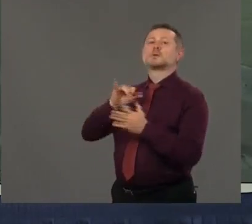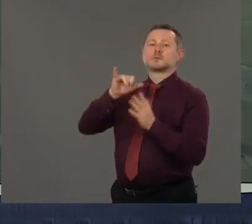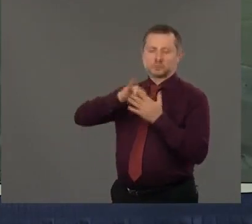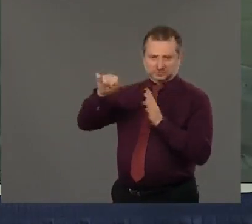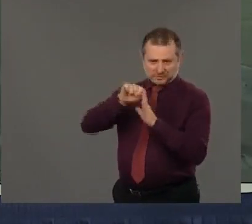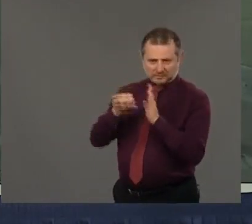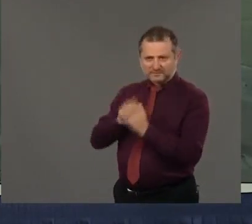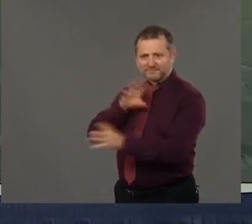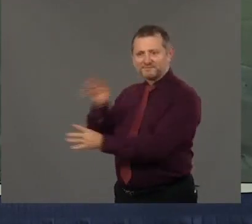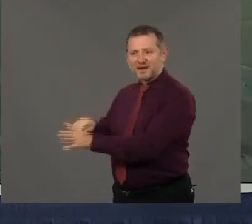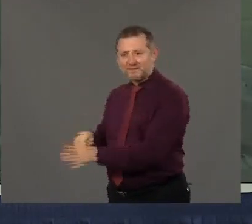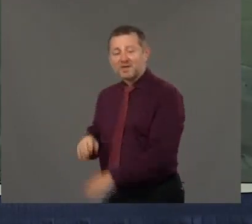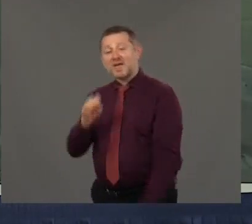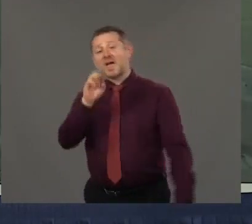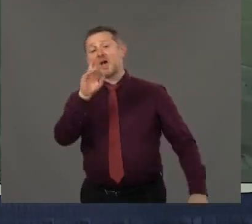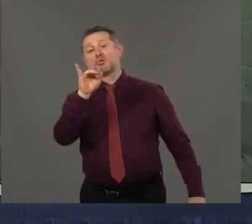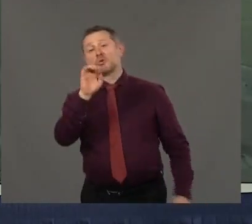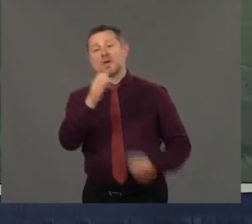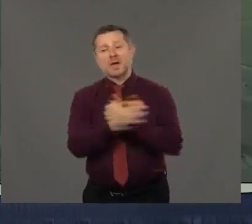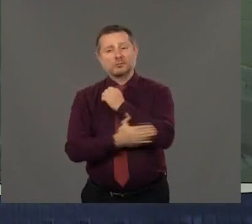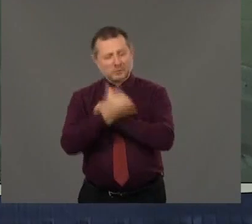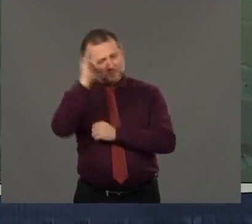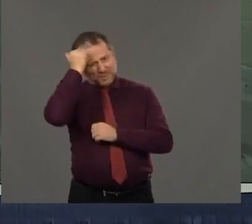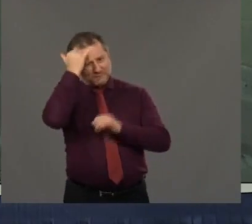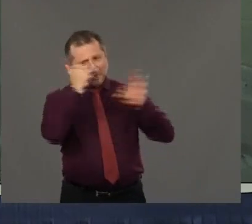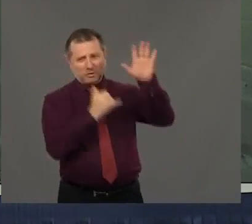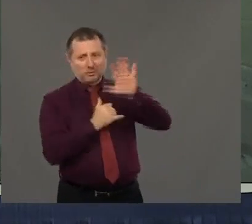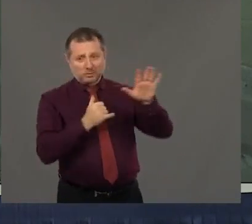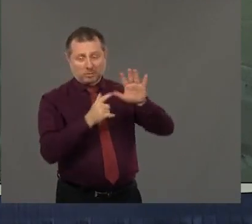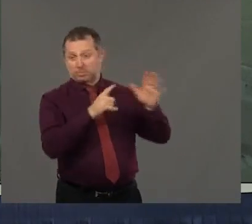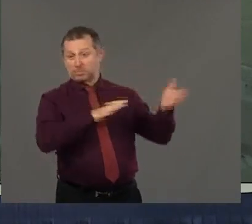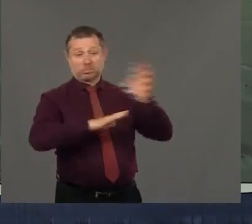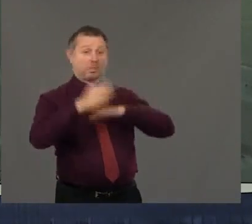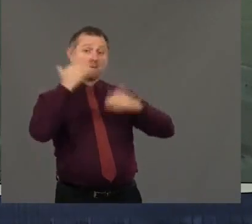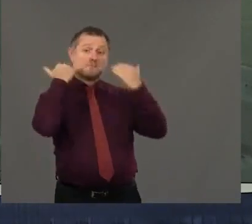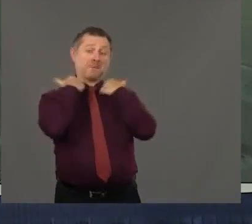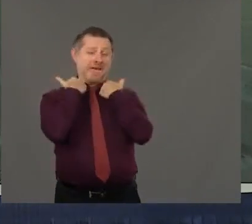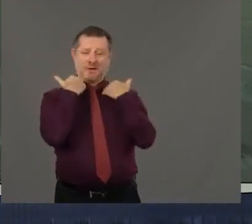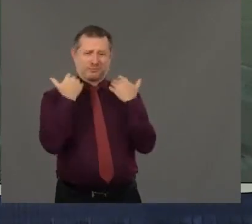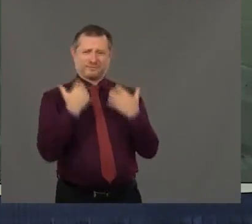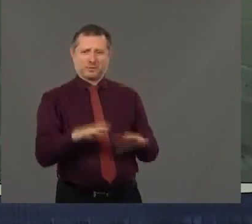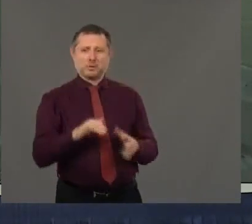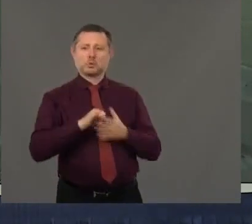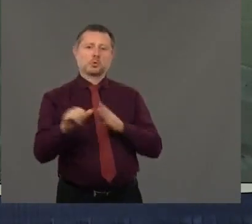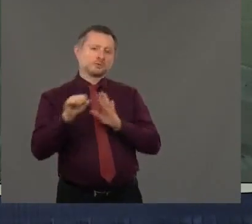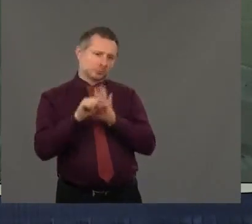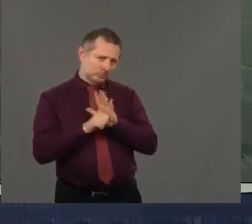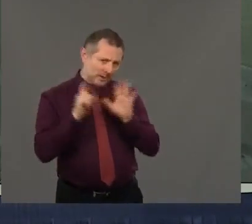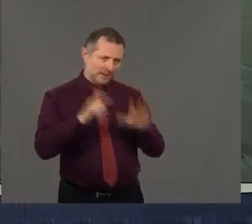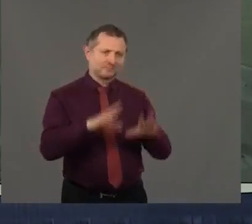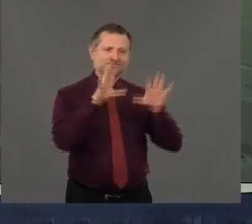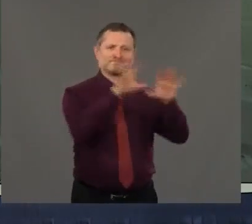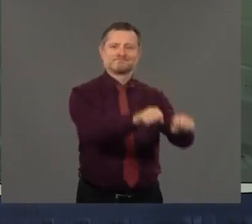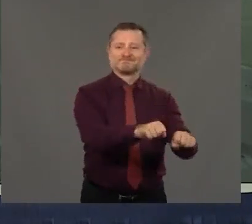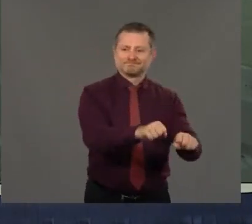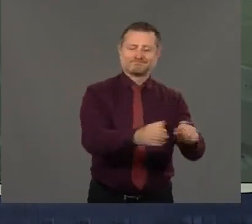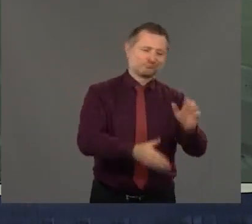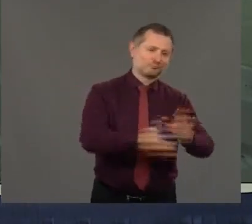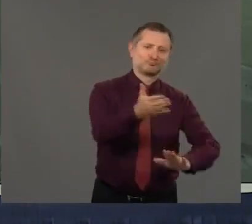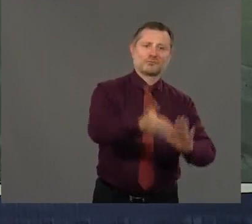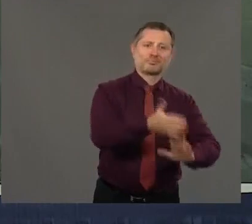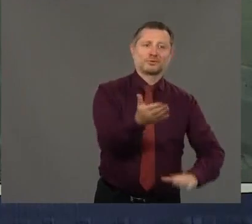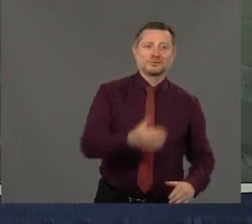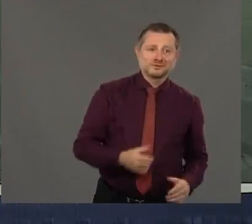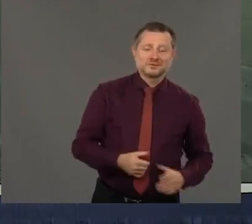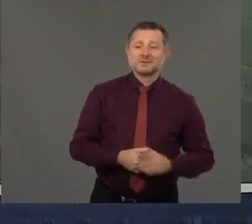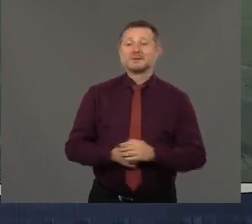where Buffalo's in Erie County, was virtually bankrupt. The state had to step in. So whatever you allow